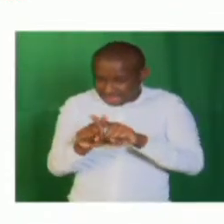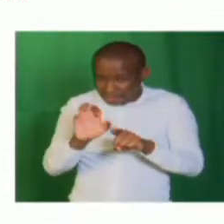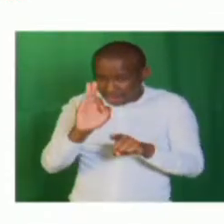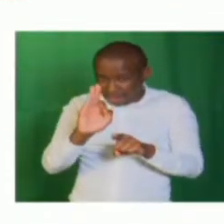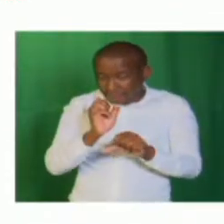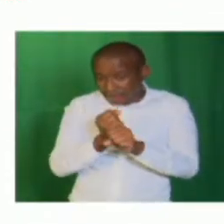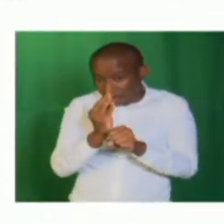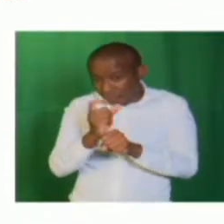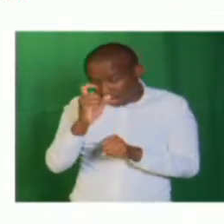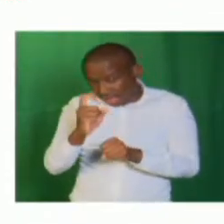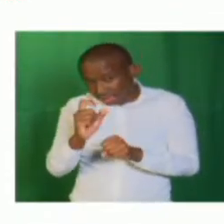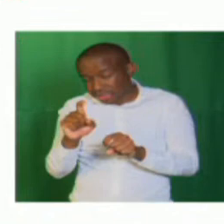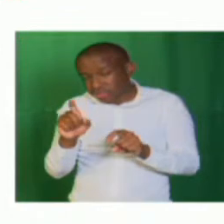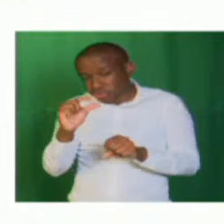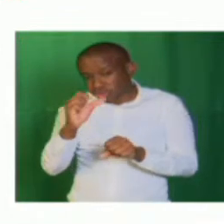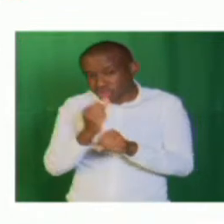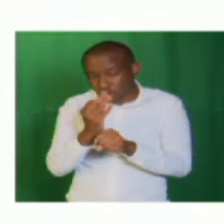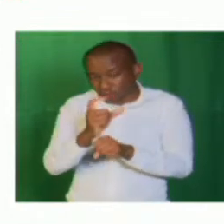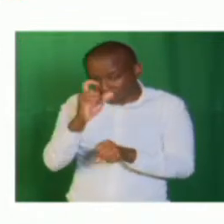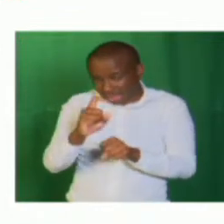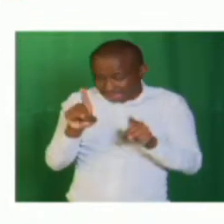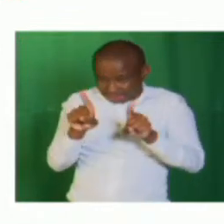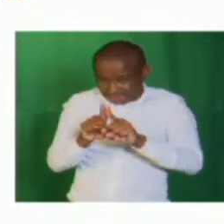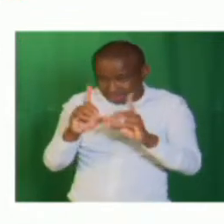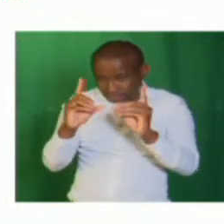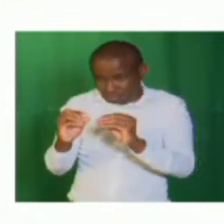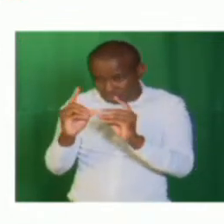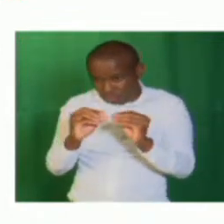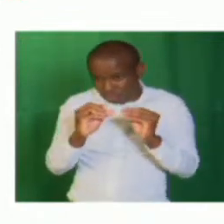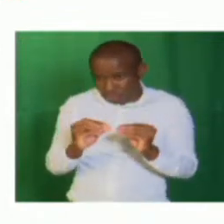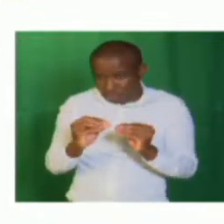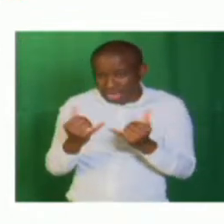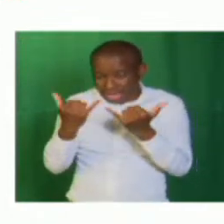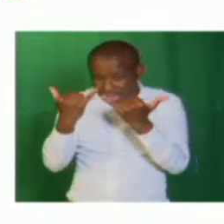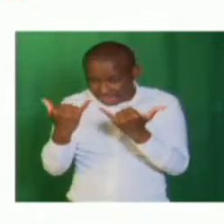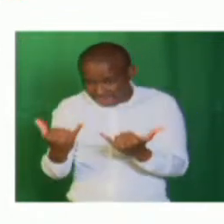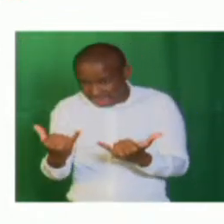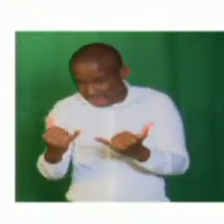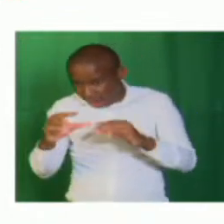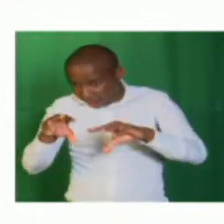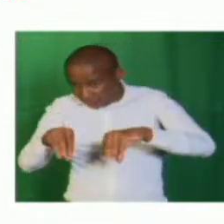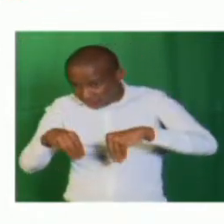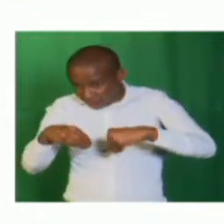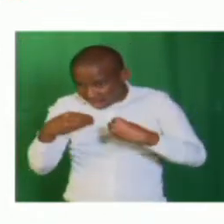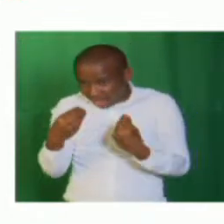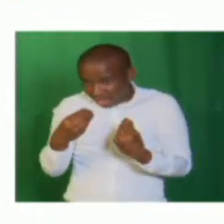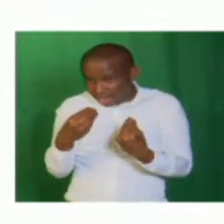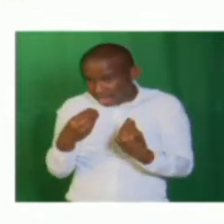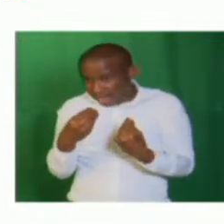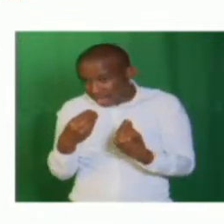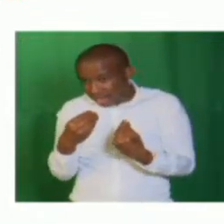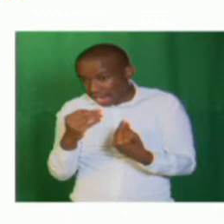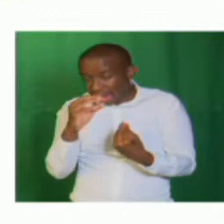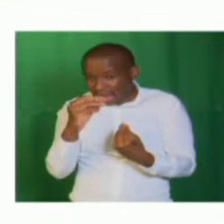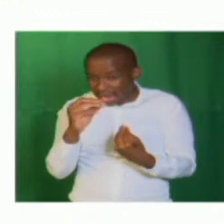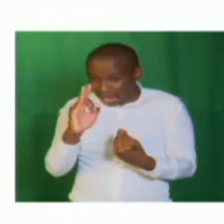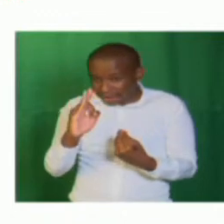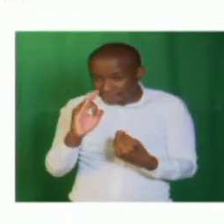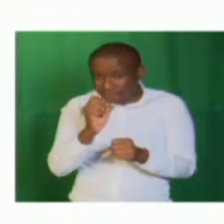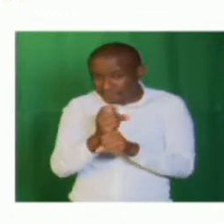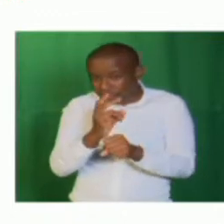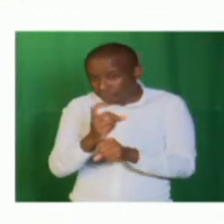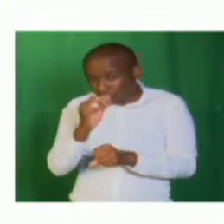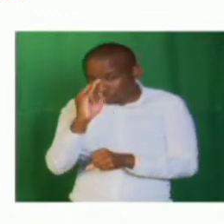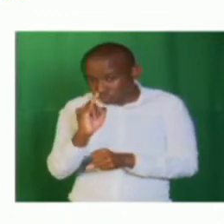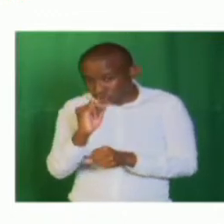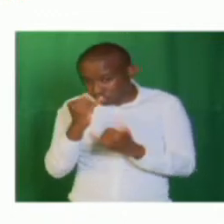of x, g of x, and h of x. Now they are saying find the value of h, f of 2. So what you